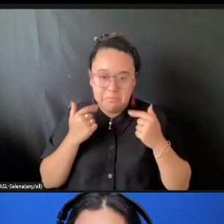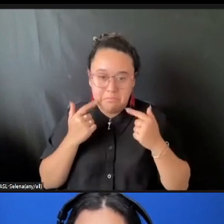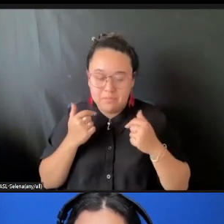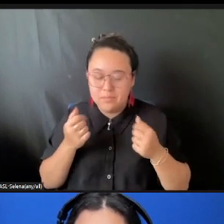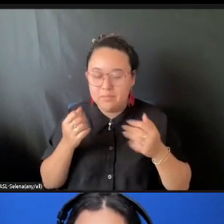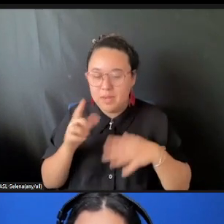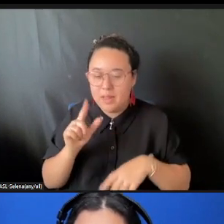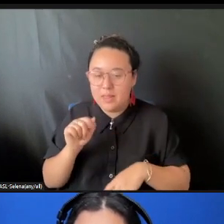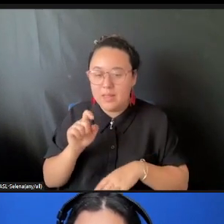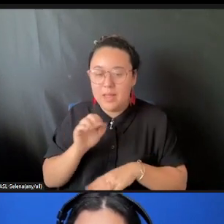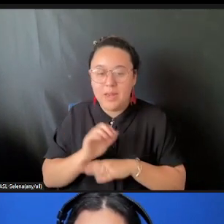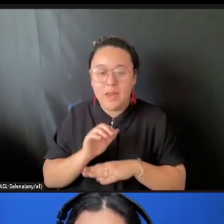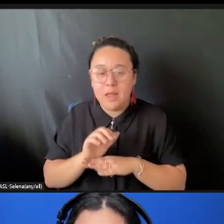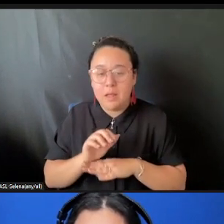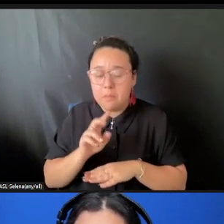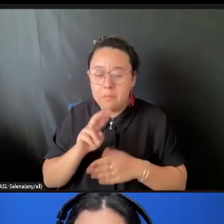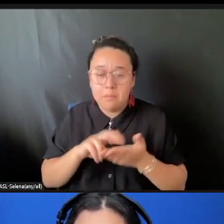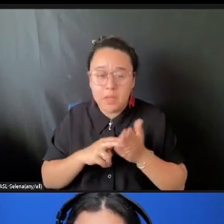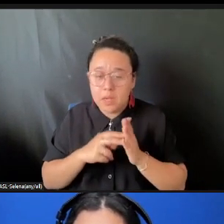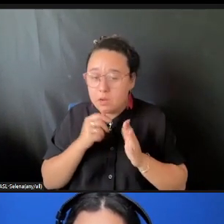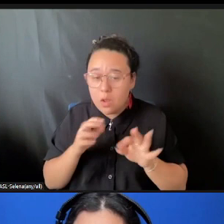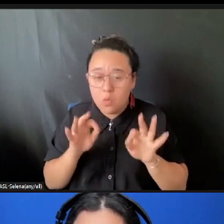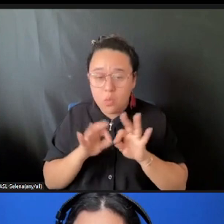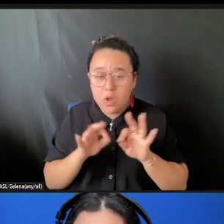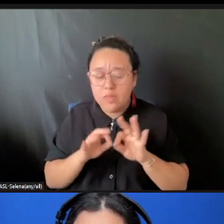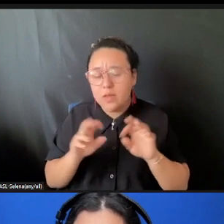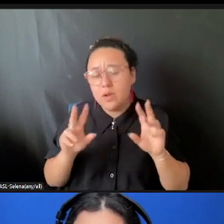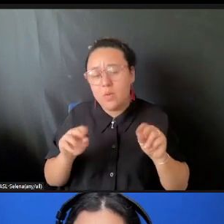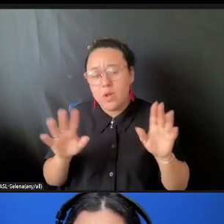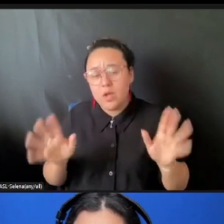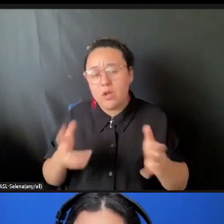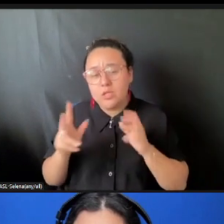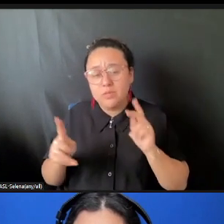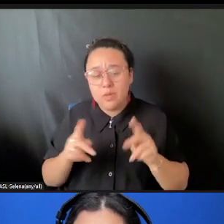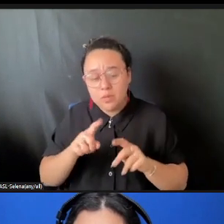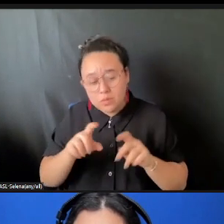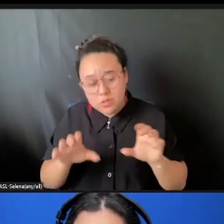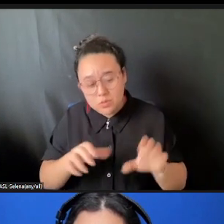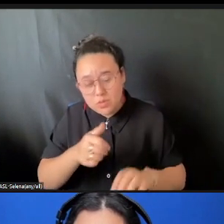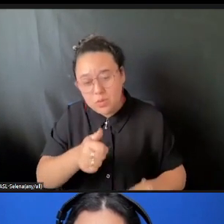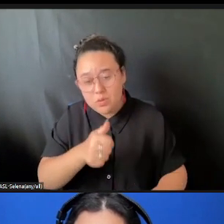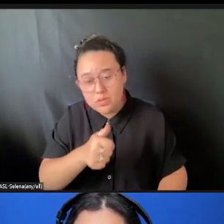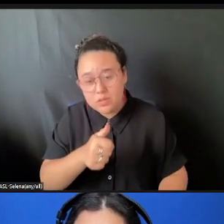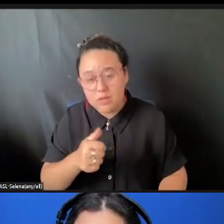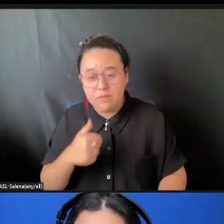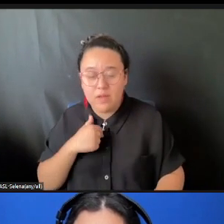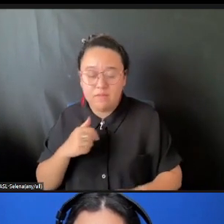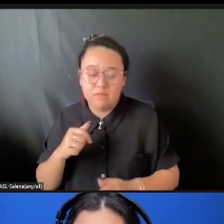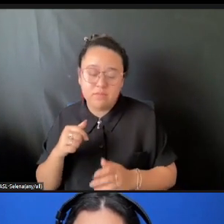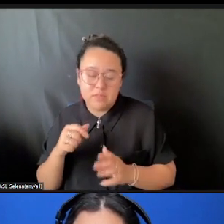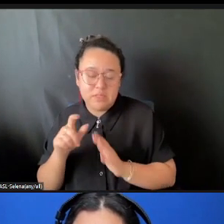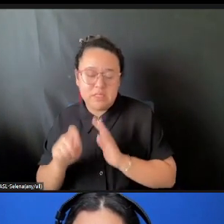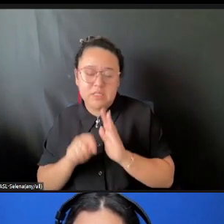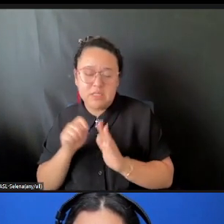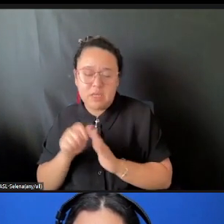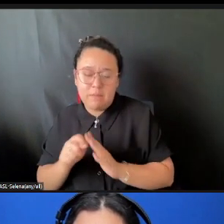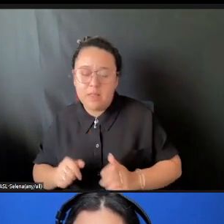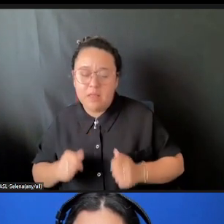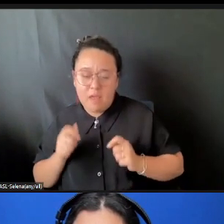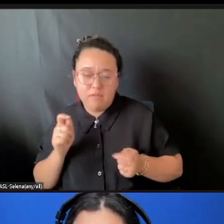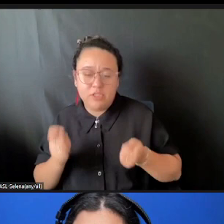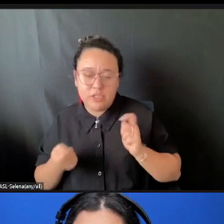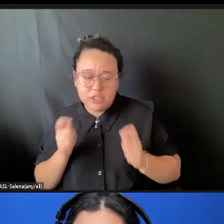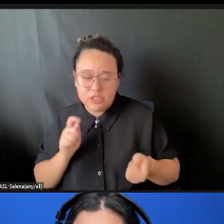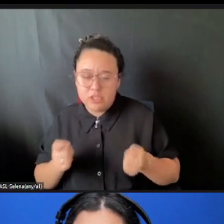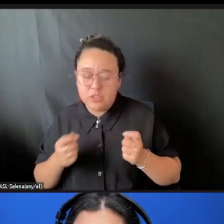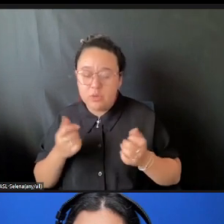and not to say that that's not worth it. And I encourage folks, like, you do you, you know, we have seasons of life, But I'm just in a phase now where